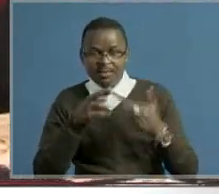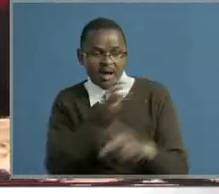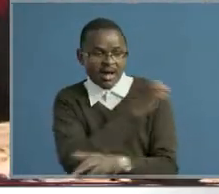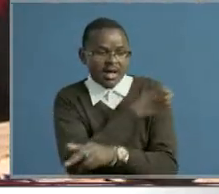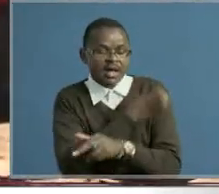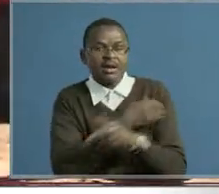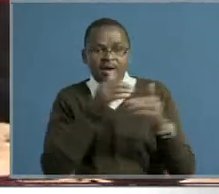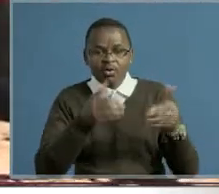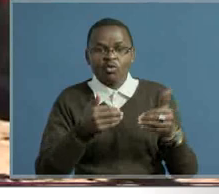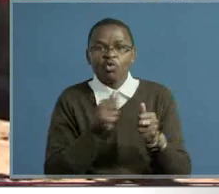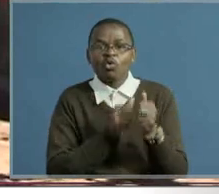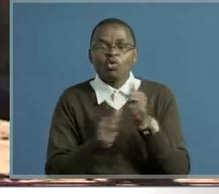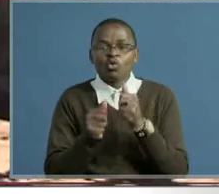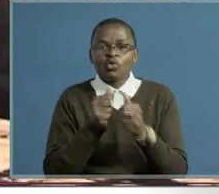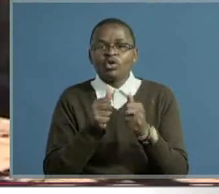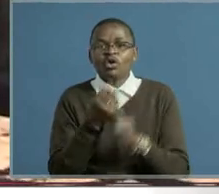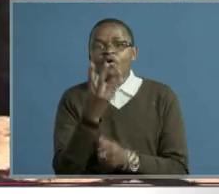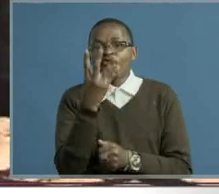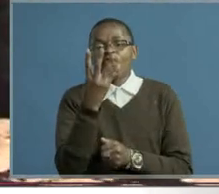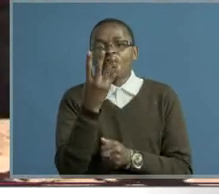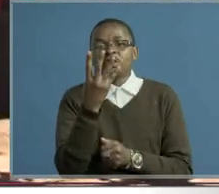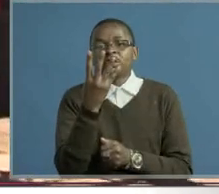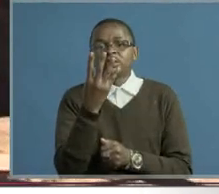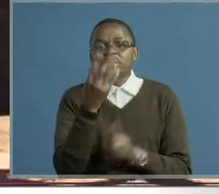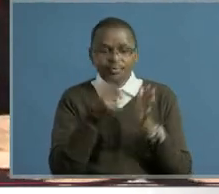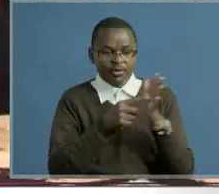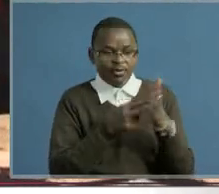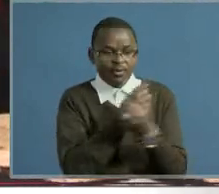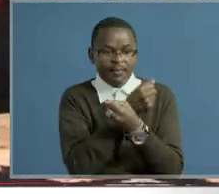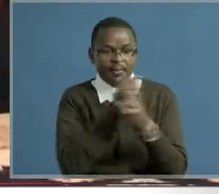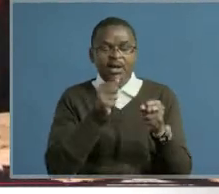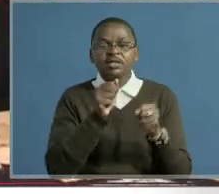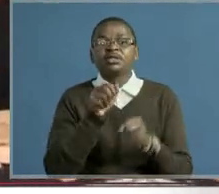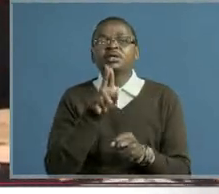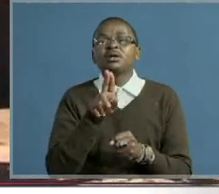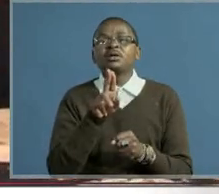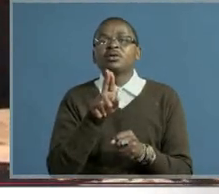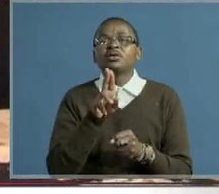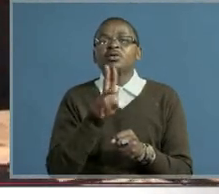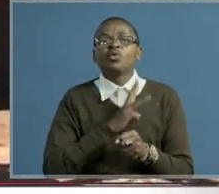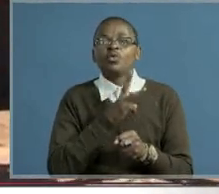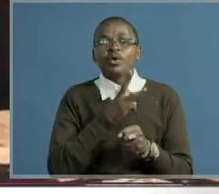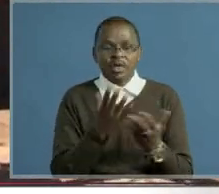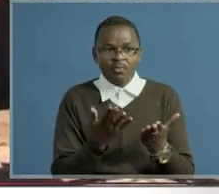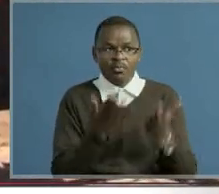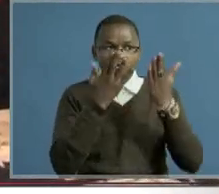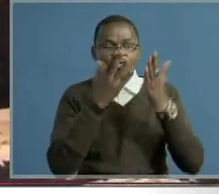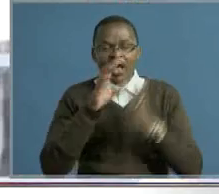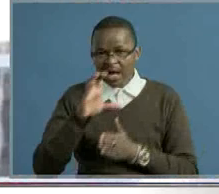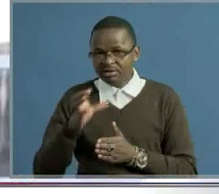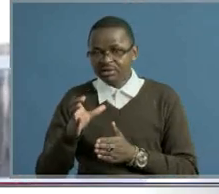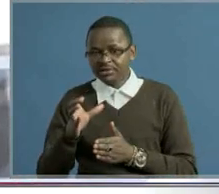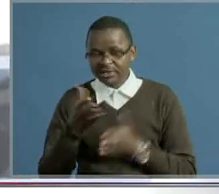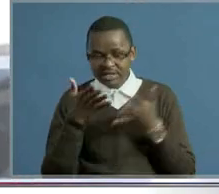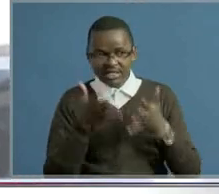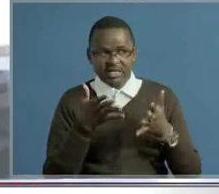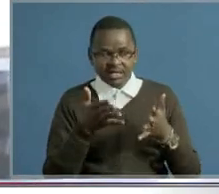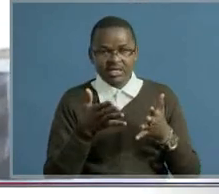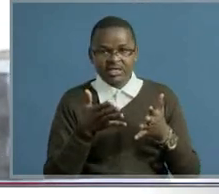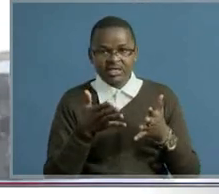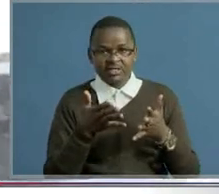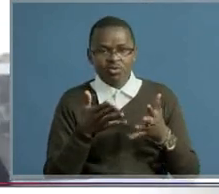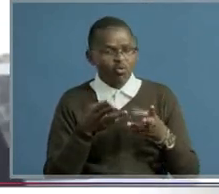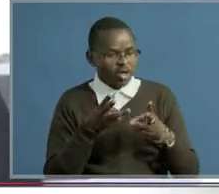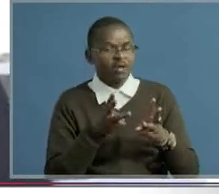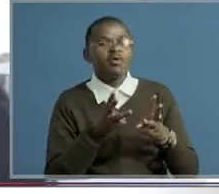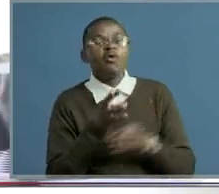agriculture which mirror the big four agendas of president Uhuru Kenyatta will boost the county this concept